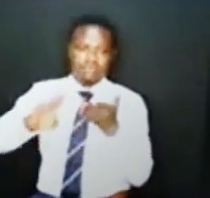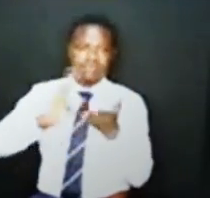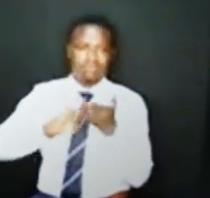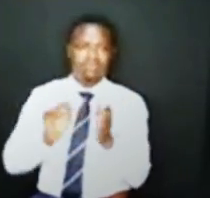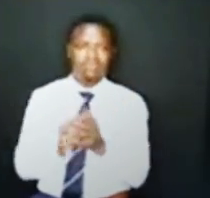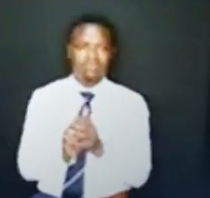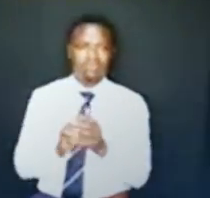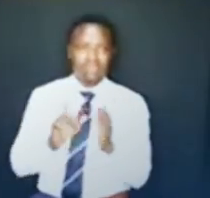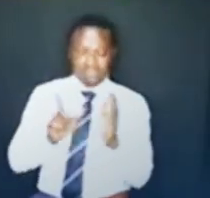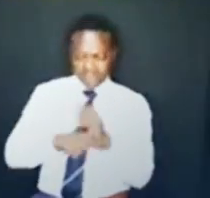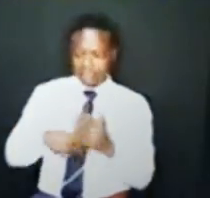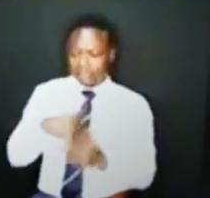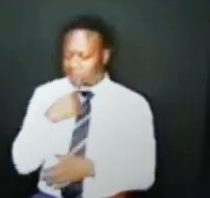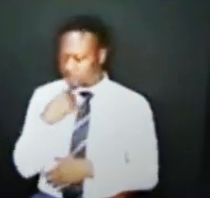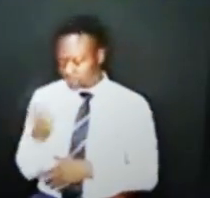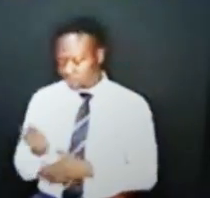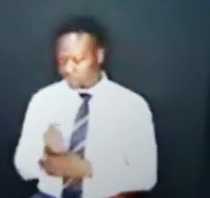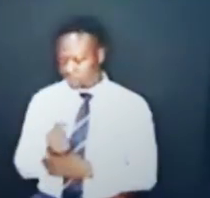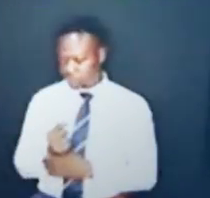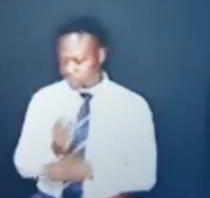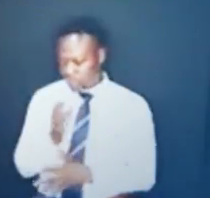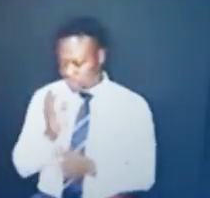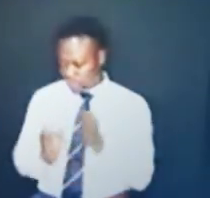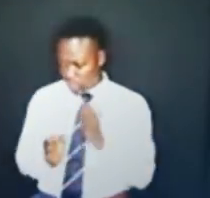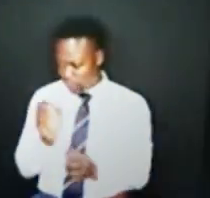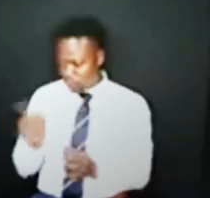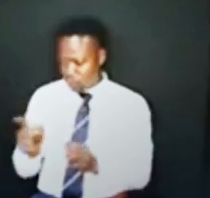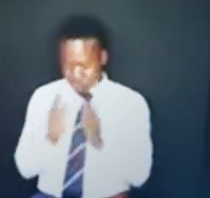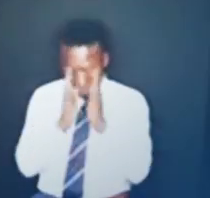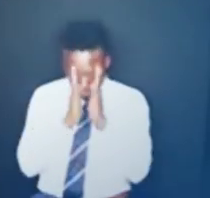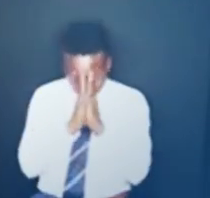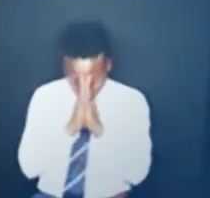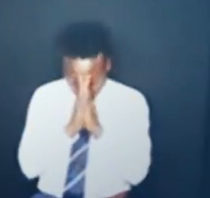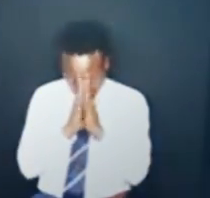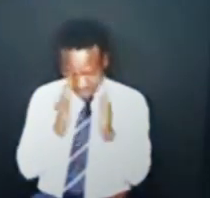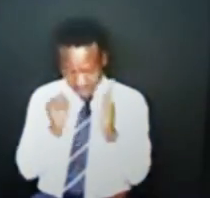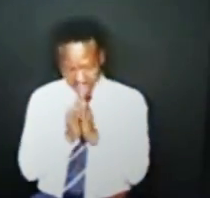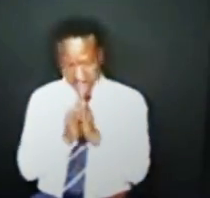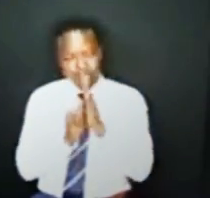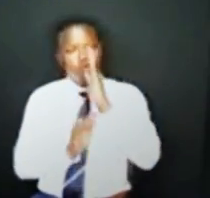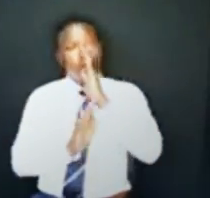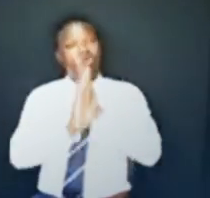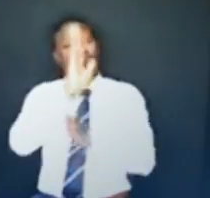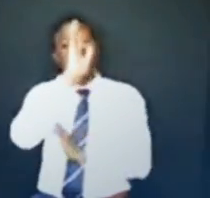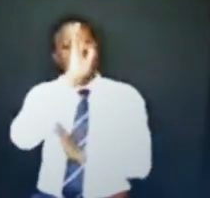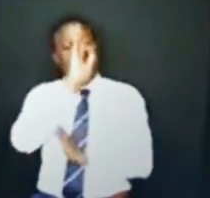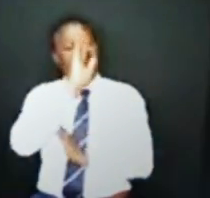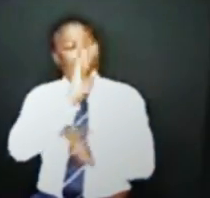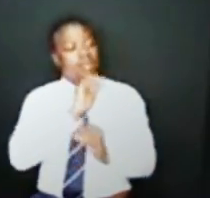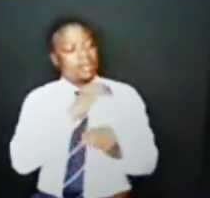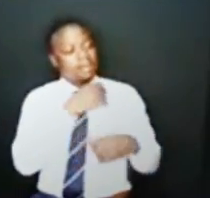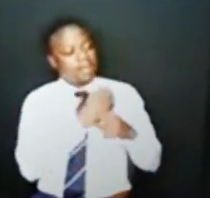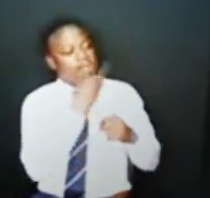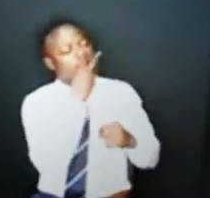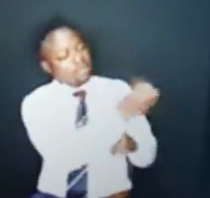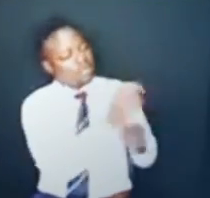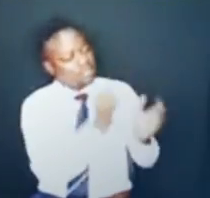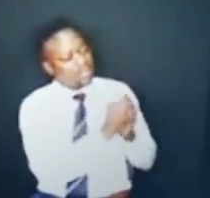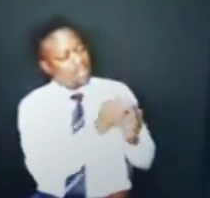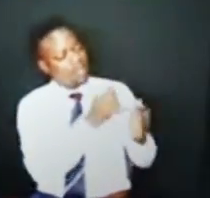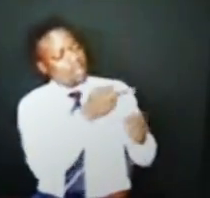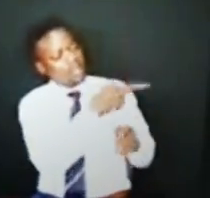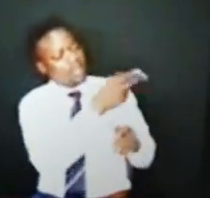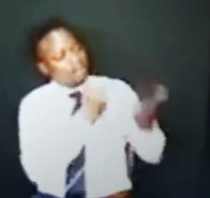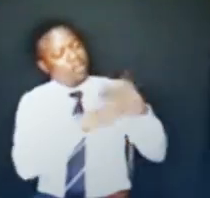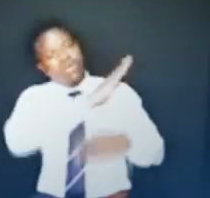Then I said, if you prayed that they wouldn't have a child, use the same method to reverse it. Then